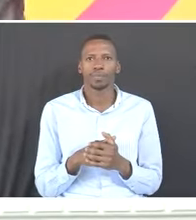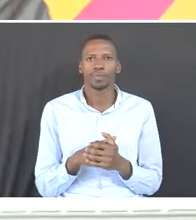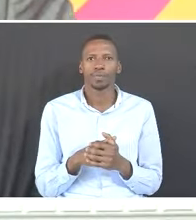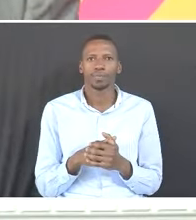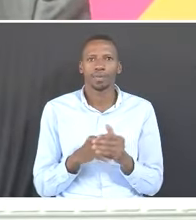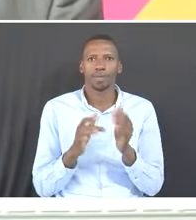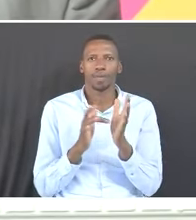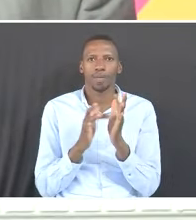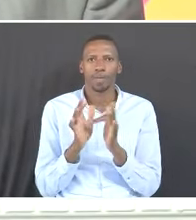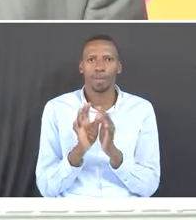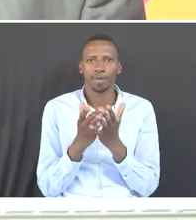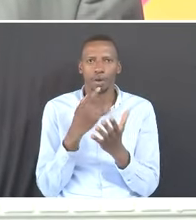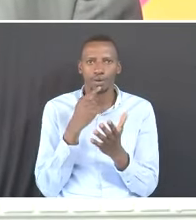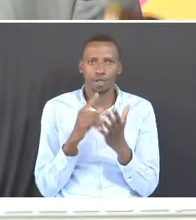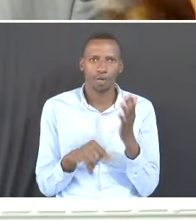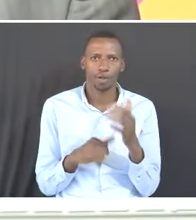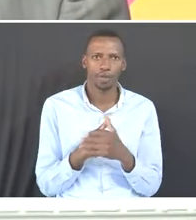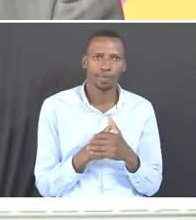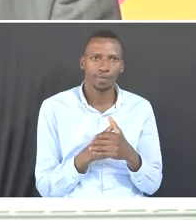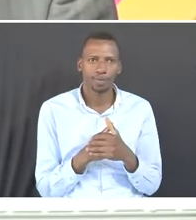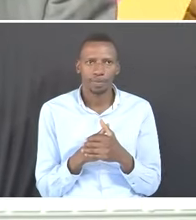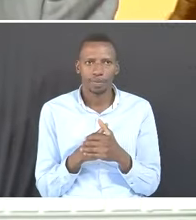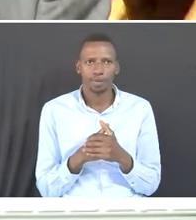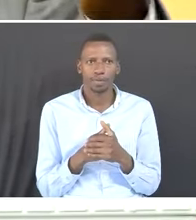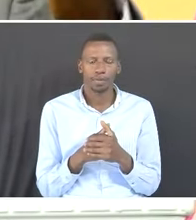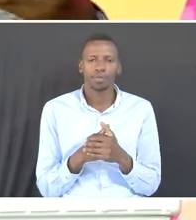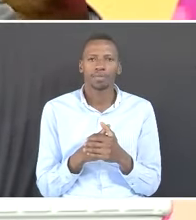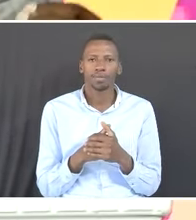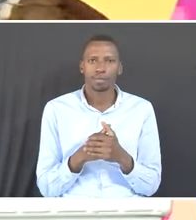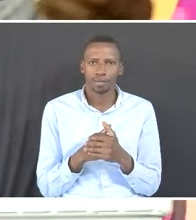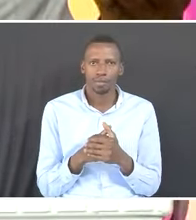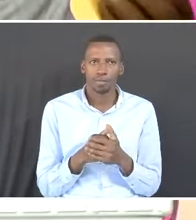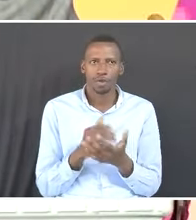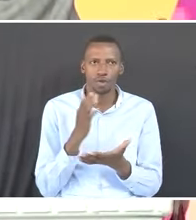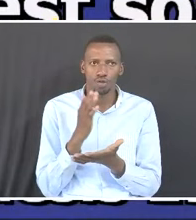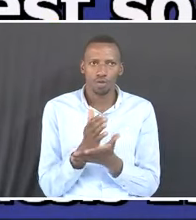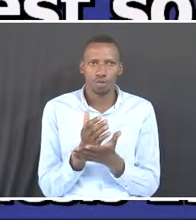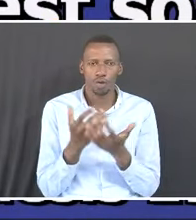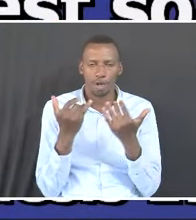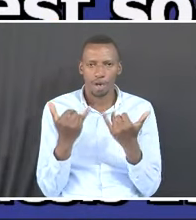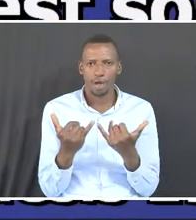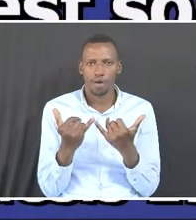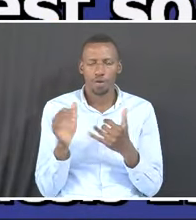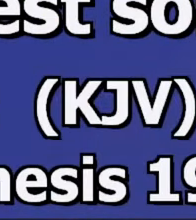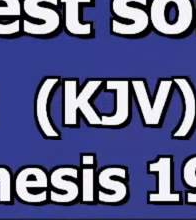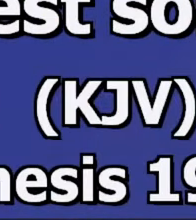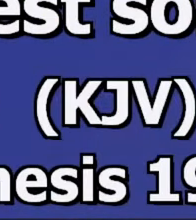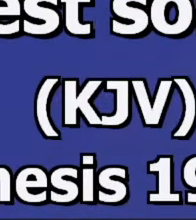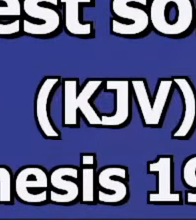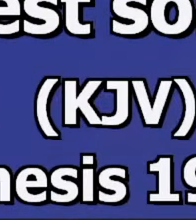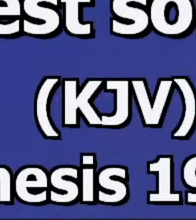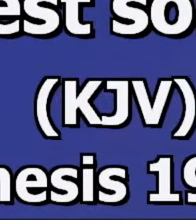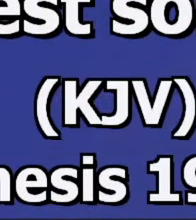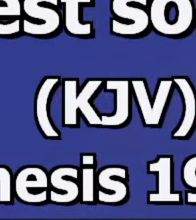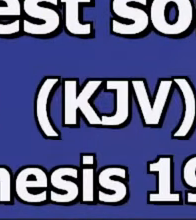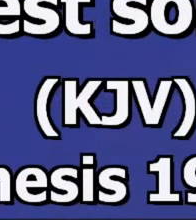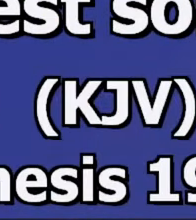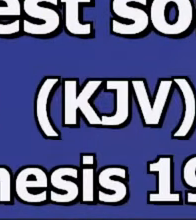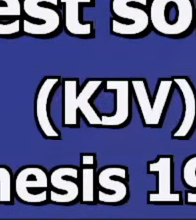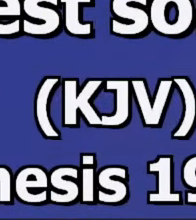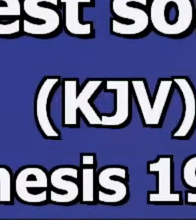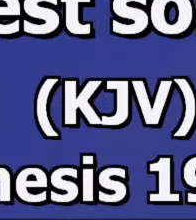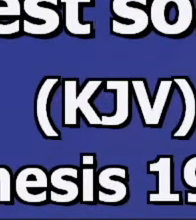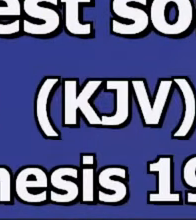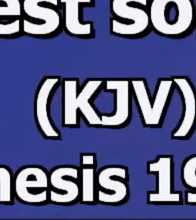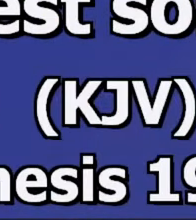19, the Bible says here, indeed now your servant has found favor in your sight, and you have increased your mercy, which you have